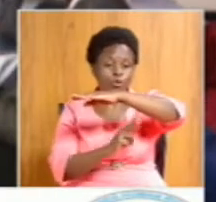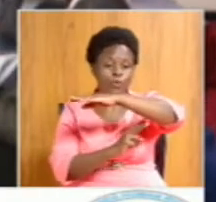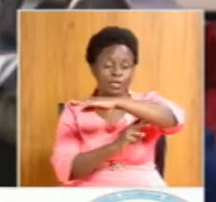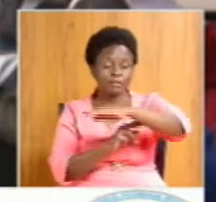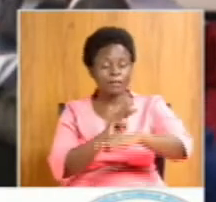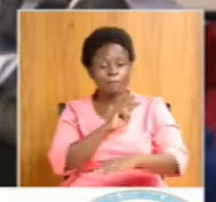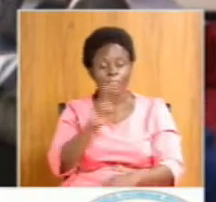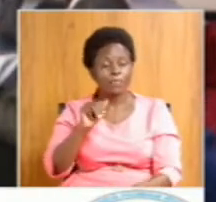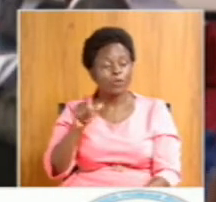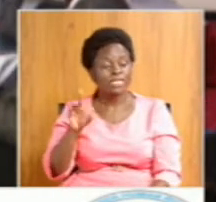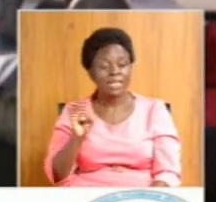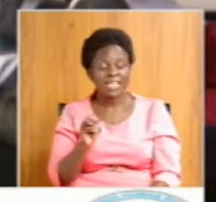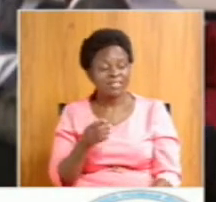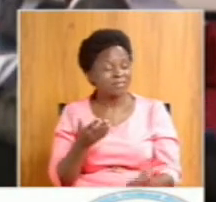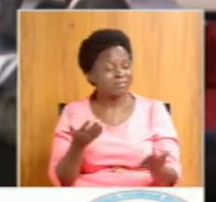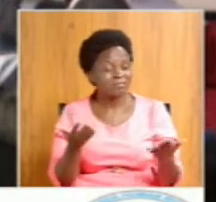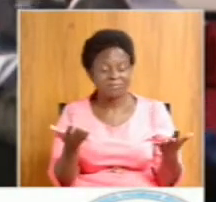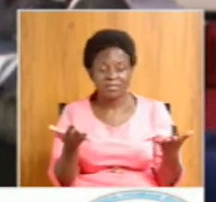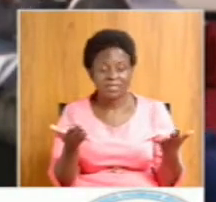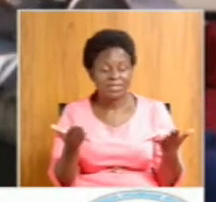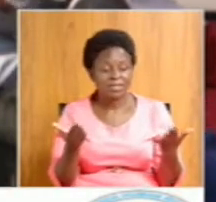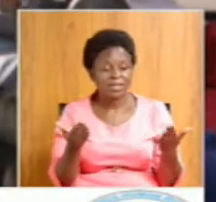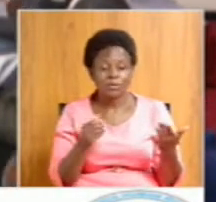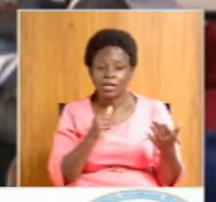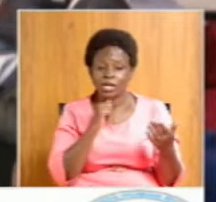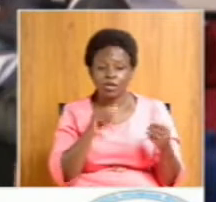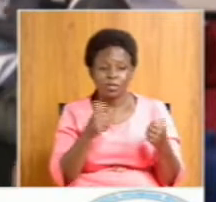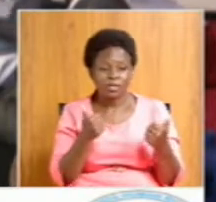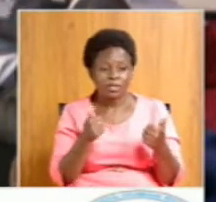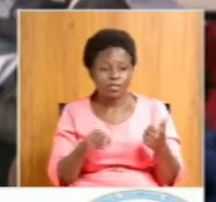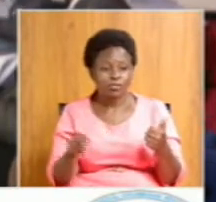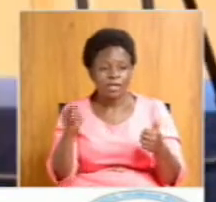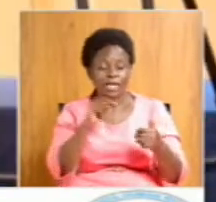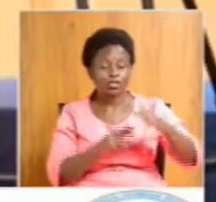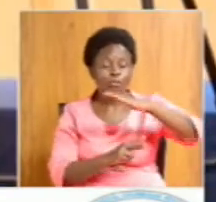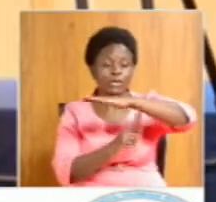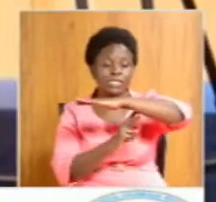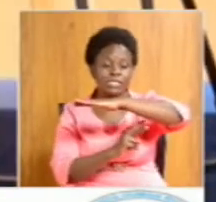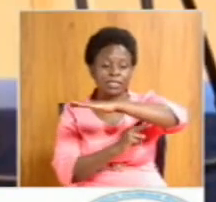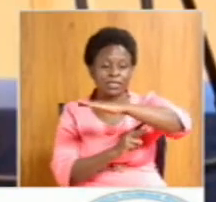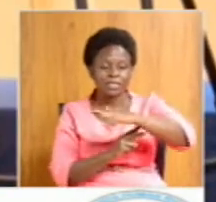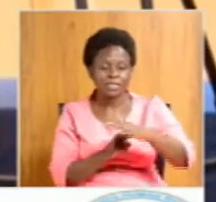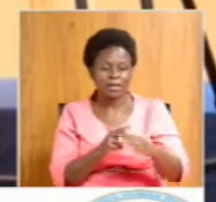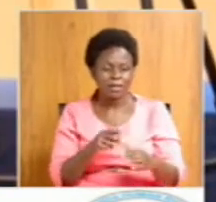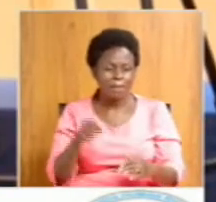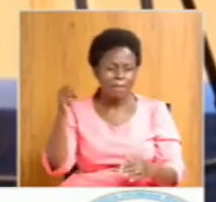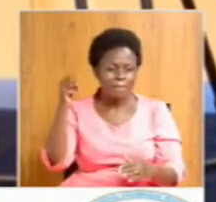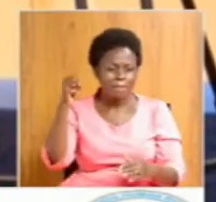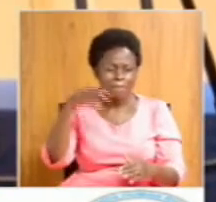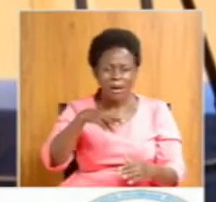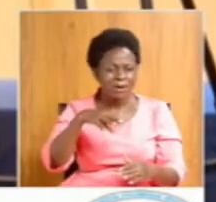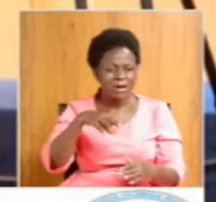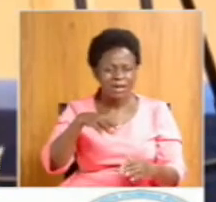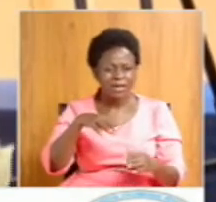as West Nile is concerned we are not connected to the national grid power or electricity